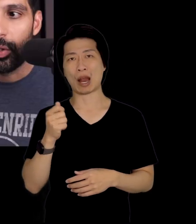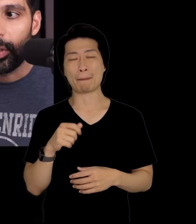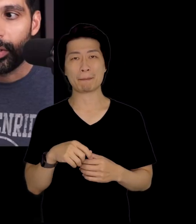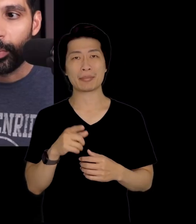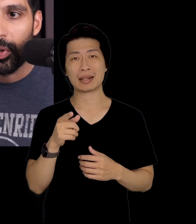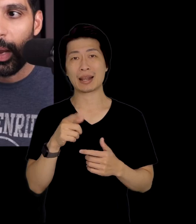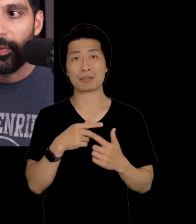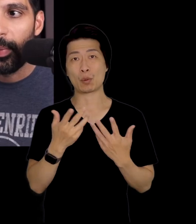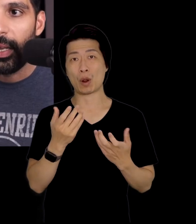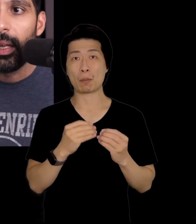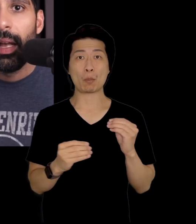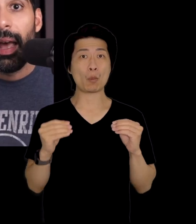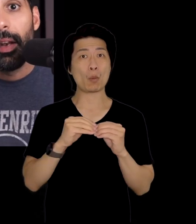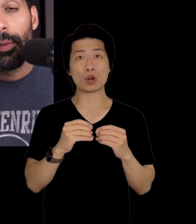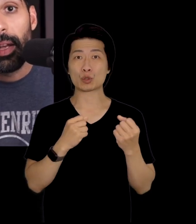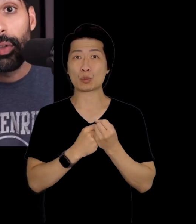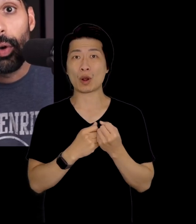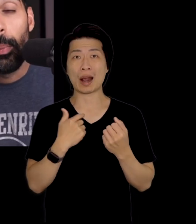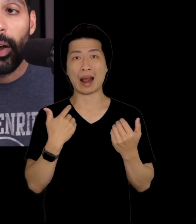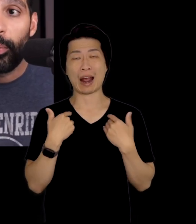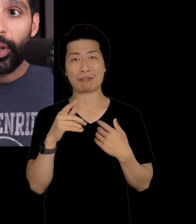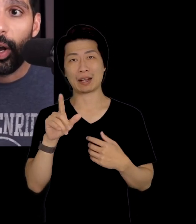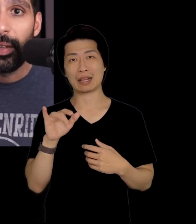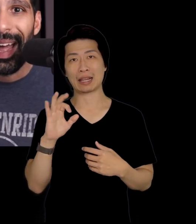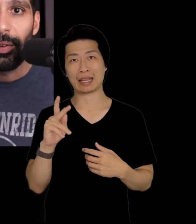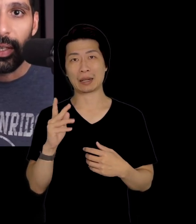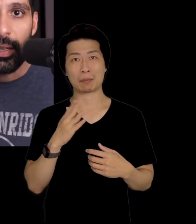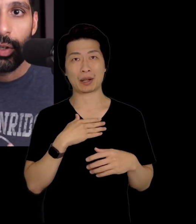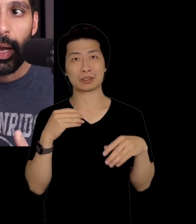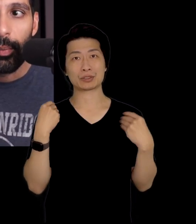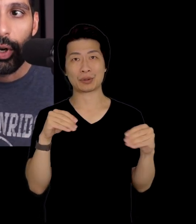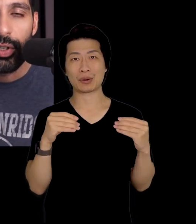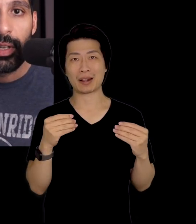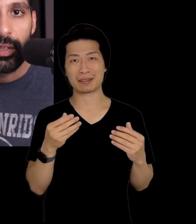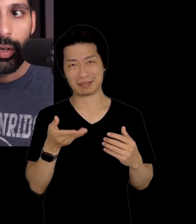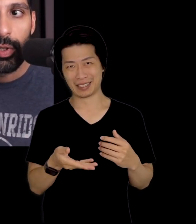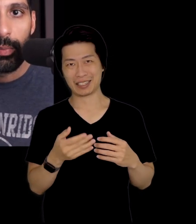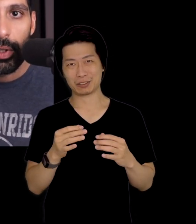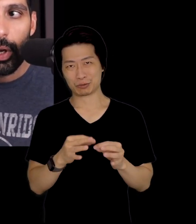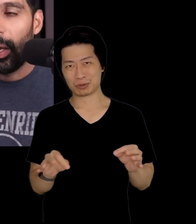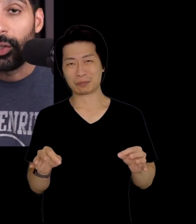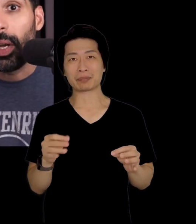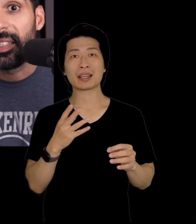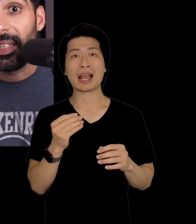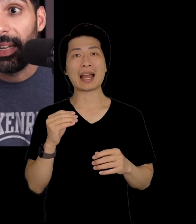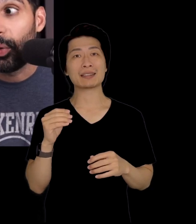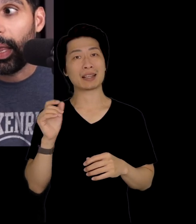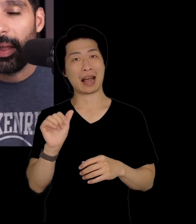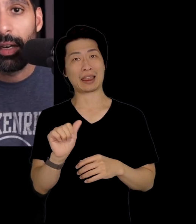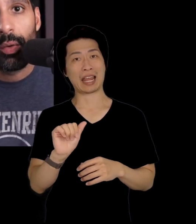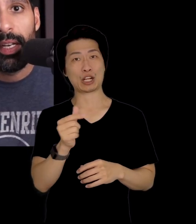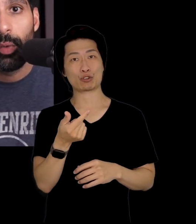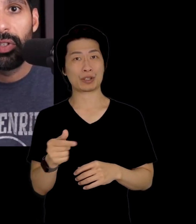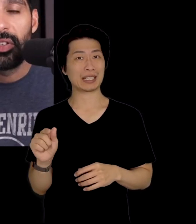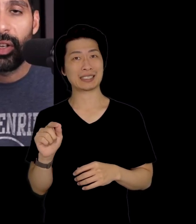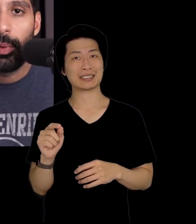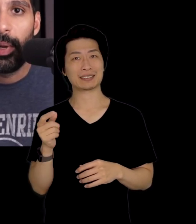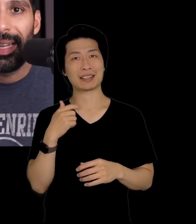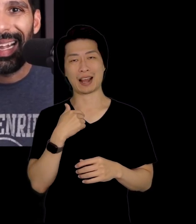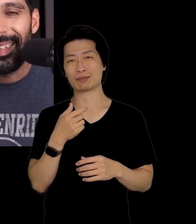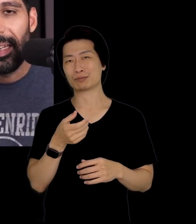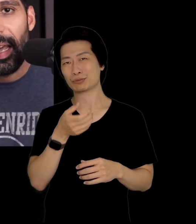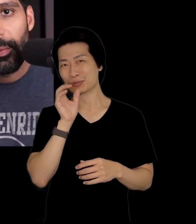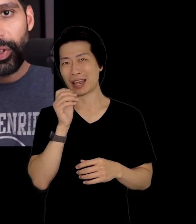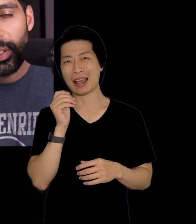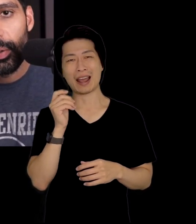easy, just click subscribe for me. And then if you'd like to go above and beyond, I have a link to my merch in the description below, as well as a link to Athletic Greens, which is a supplement